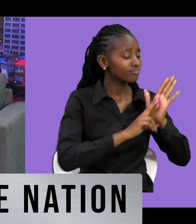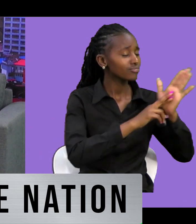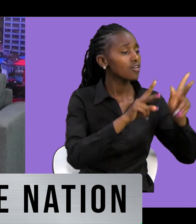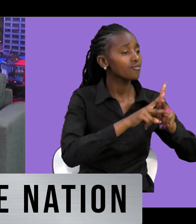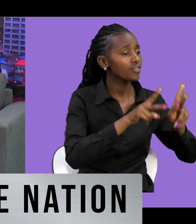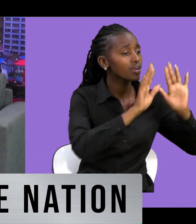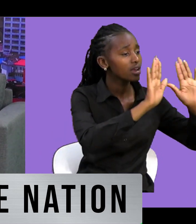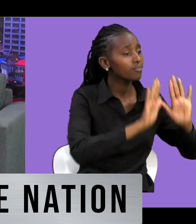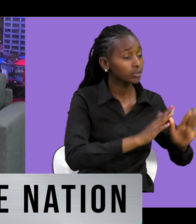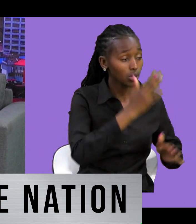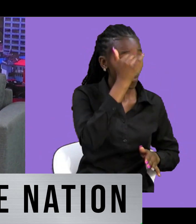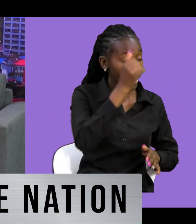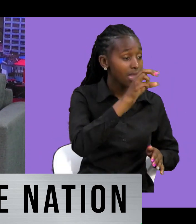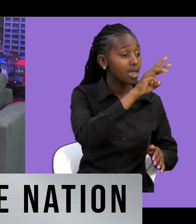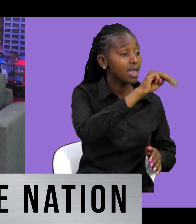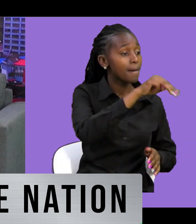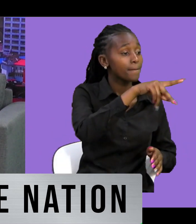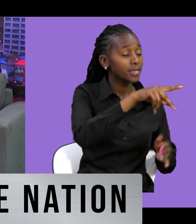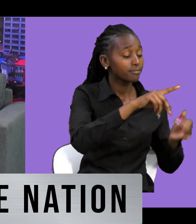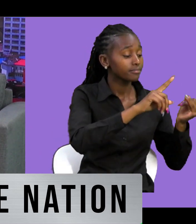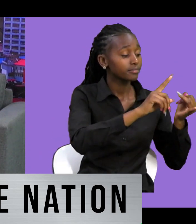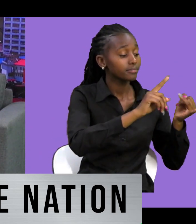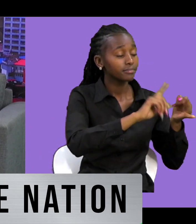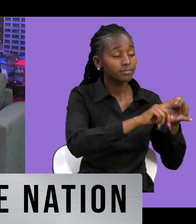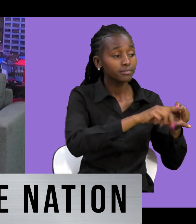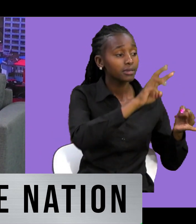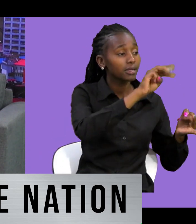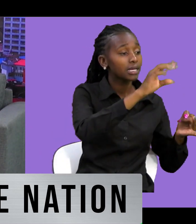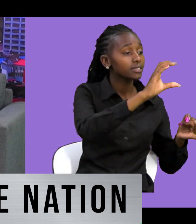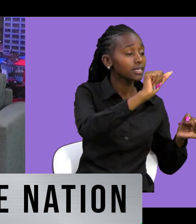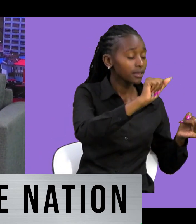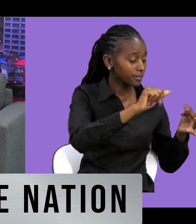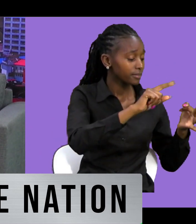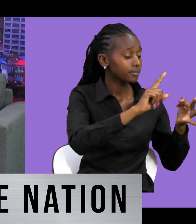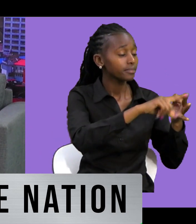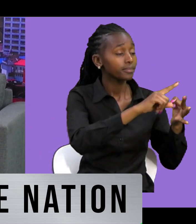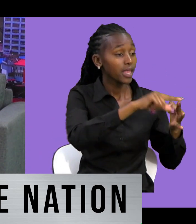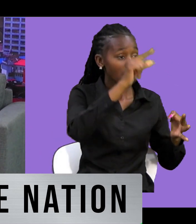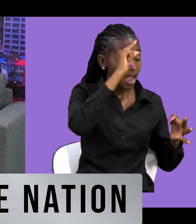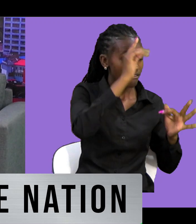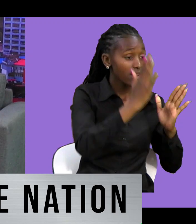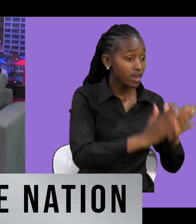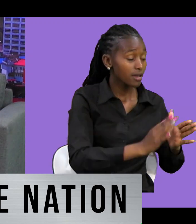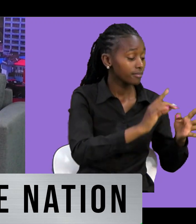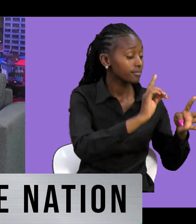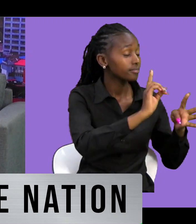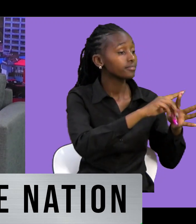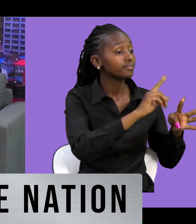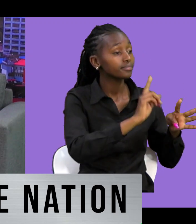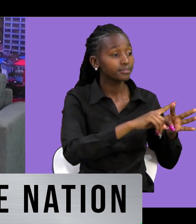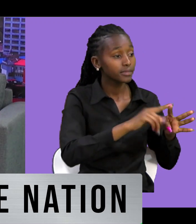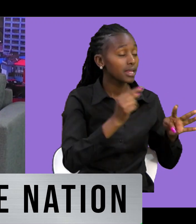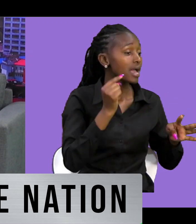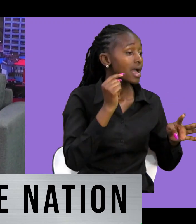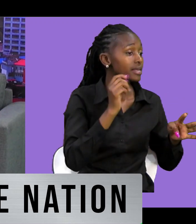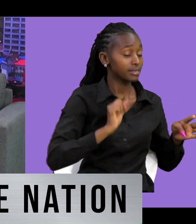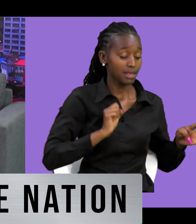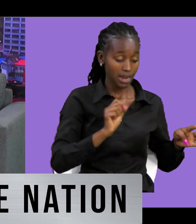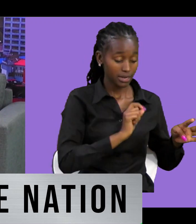an MP somewhere. Yes. You have an MCA. You have a governor. You have a